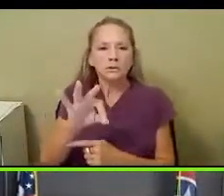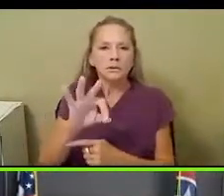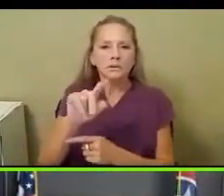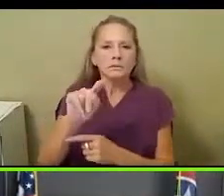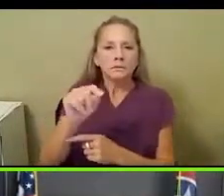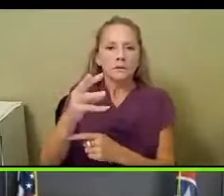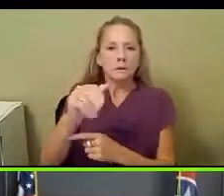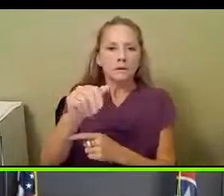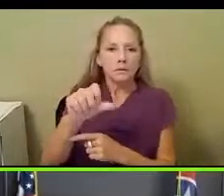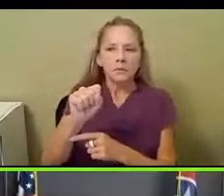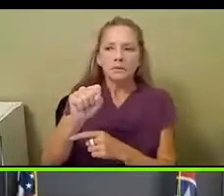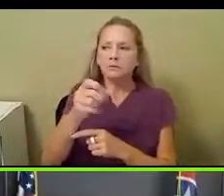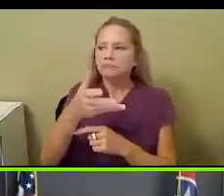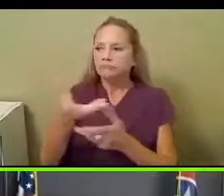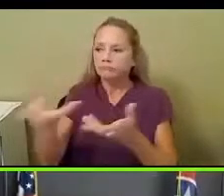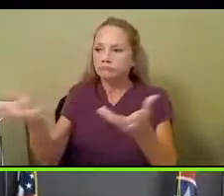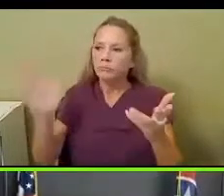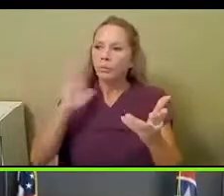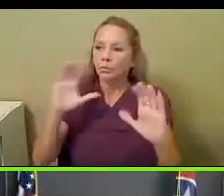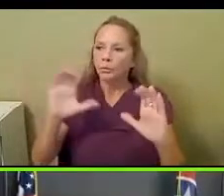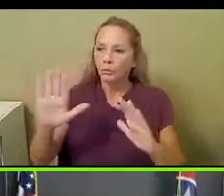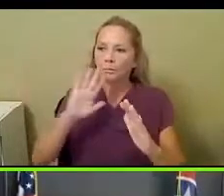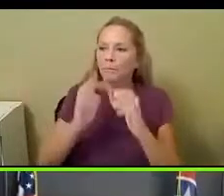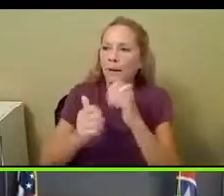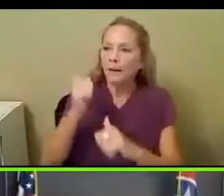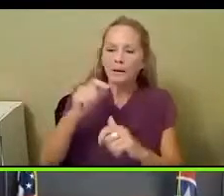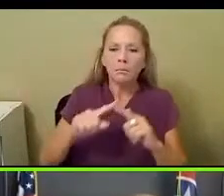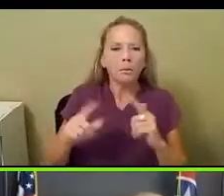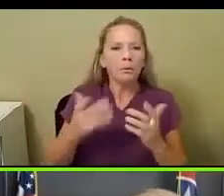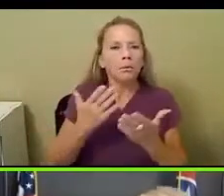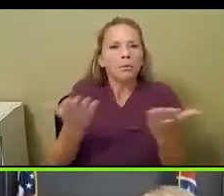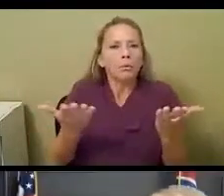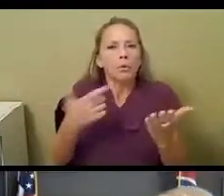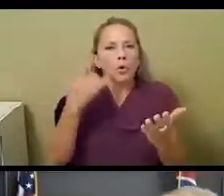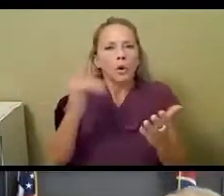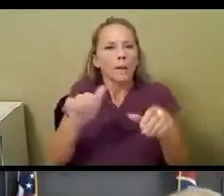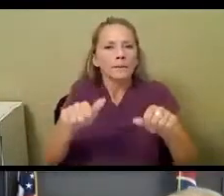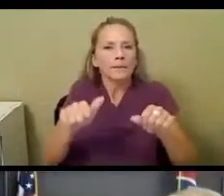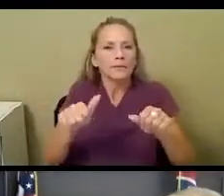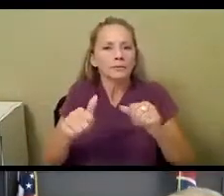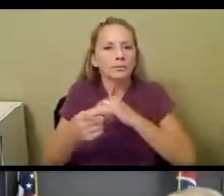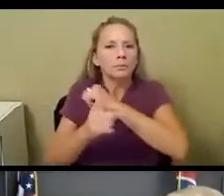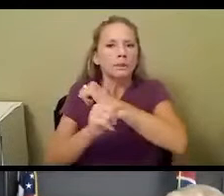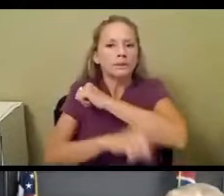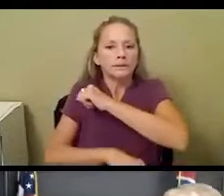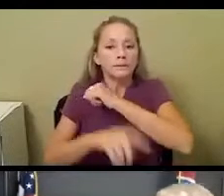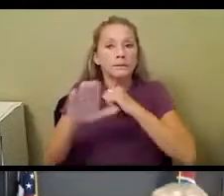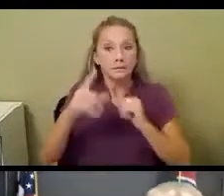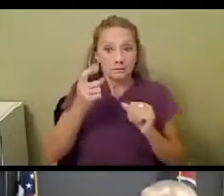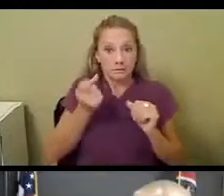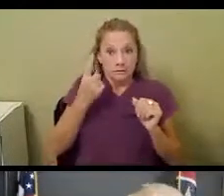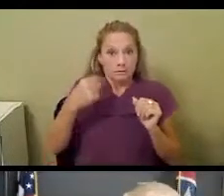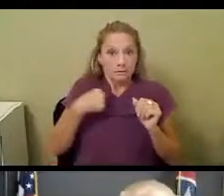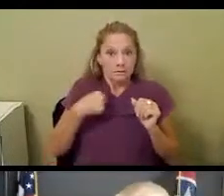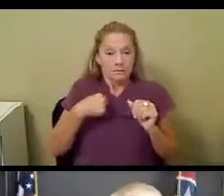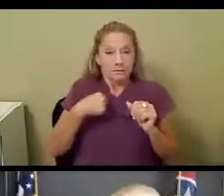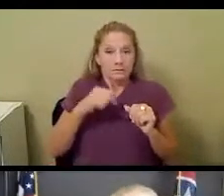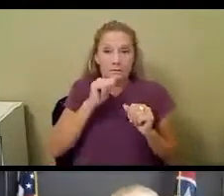that regard, but what are the potential penalties? Recognizing that I don't practice criminal